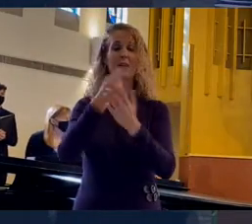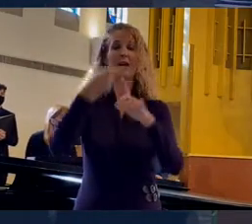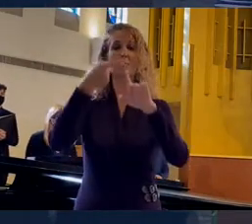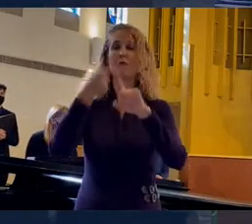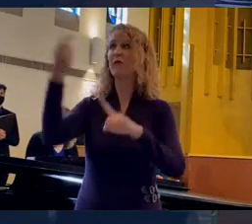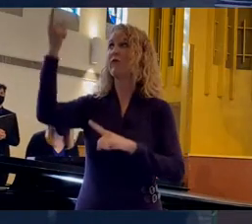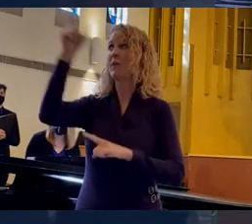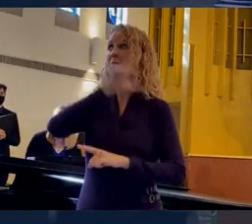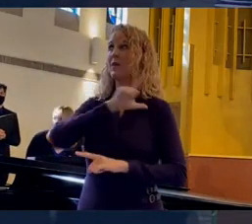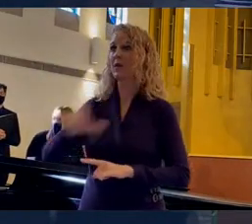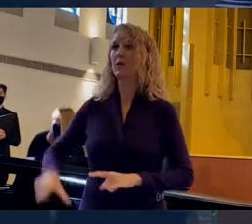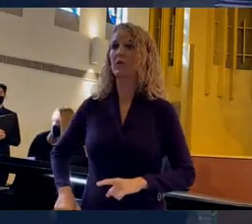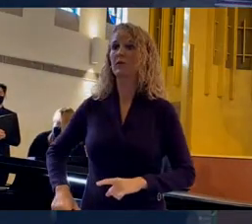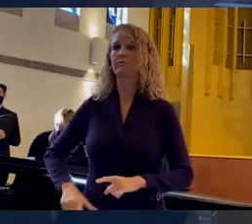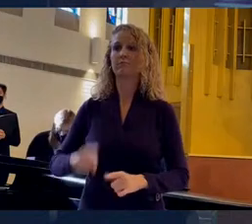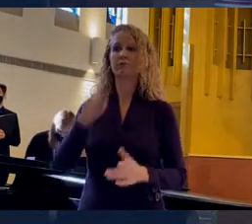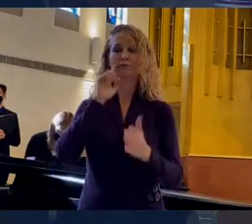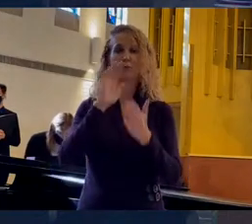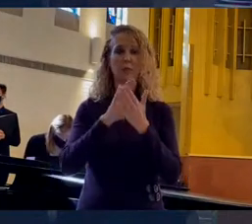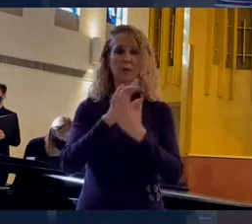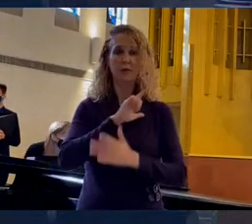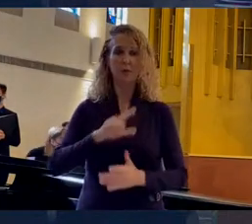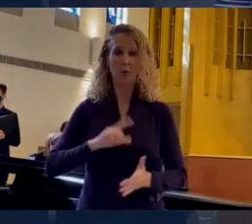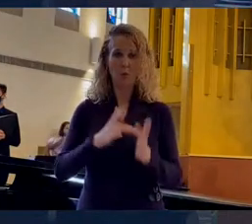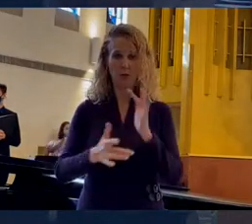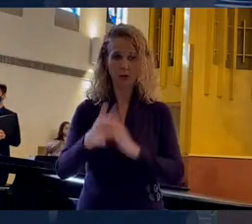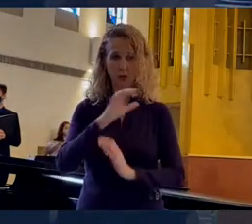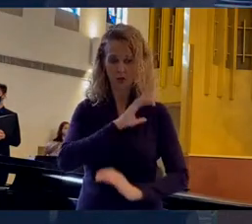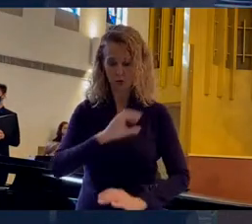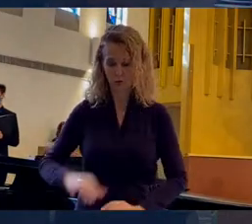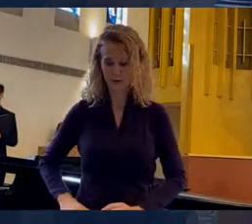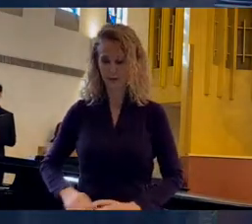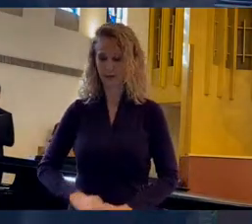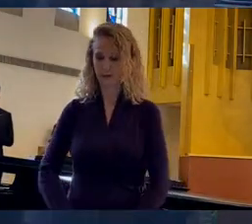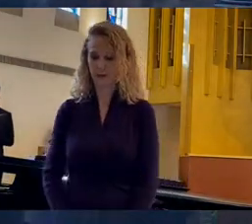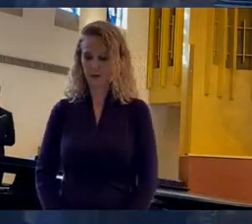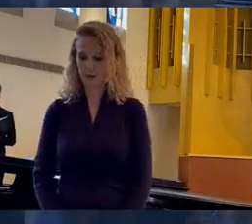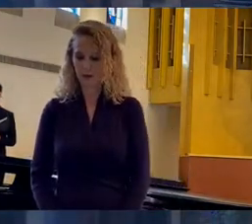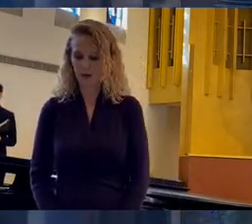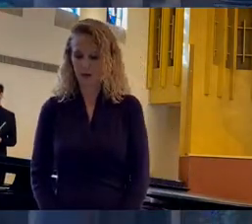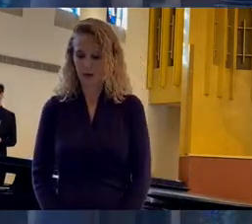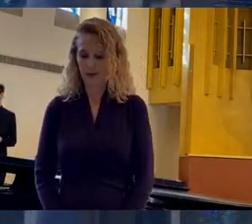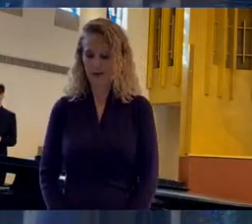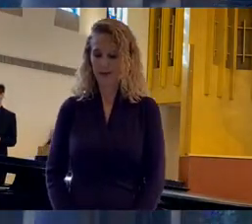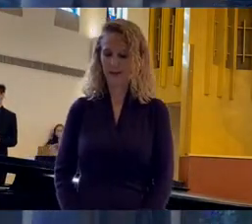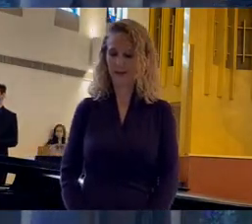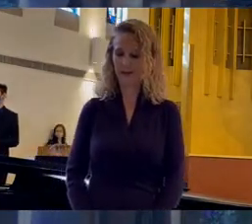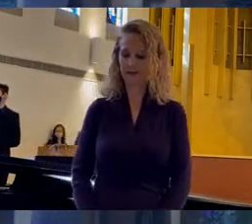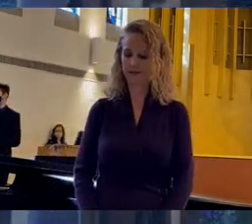the Lord. Praise to you, Lord Jesus Christ.